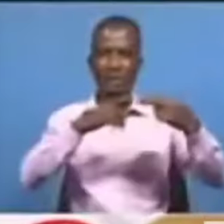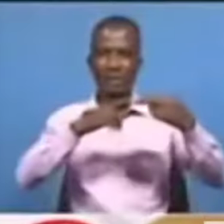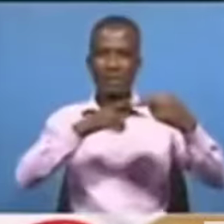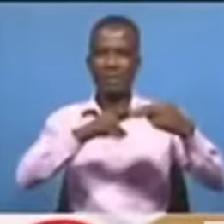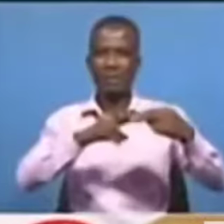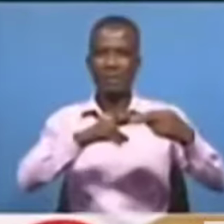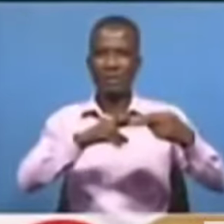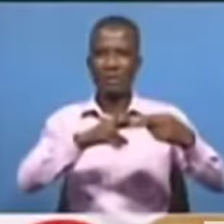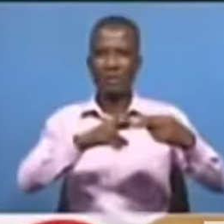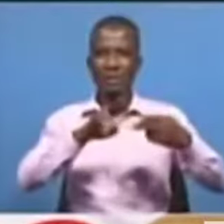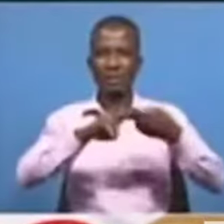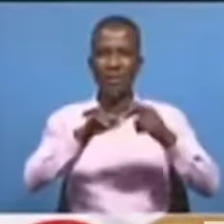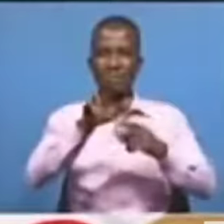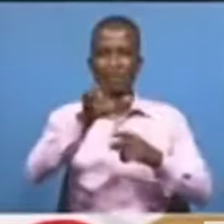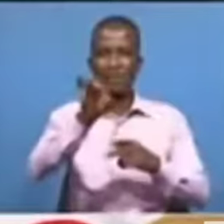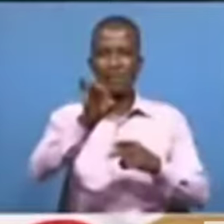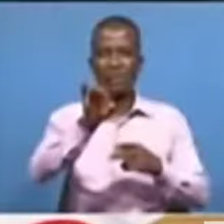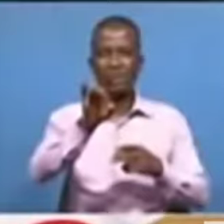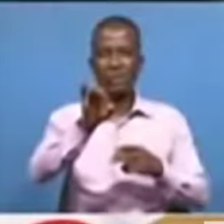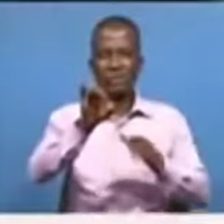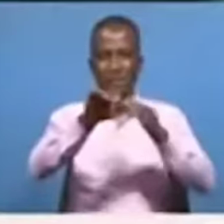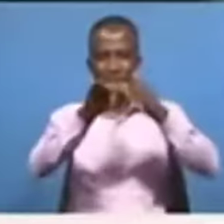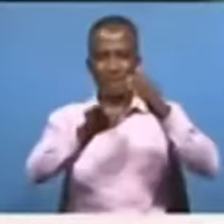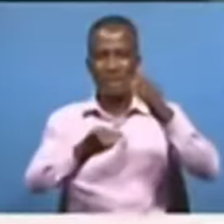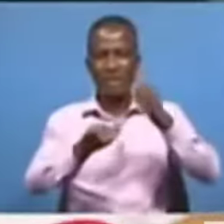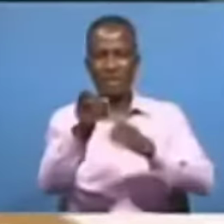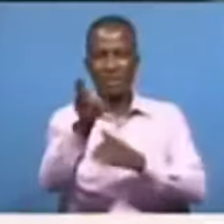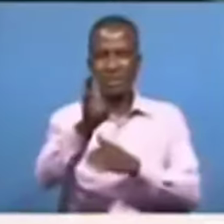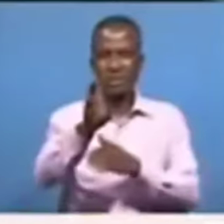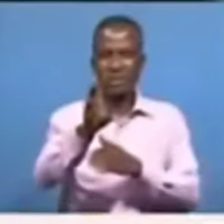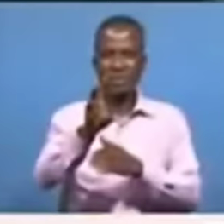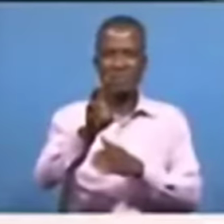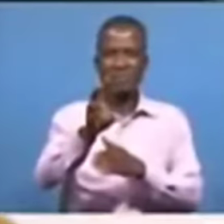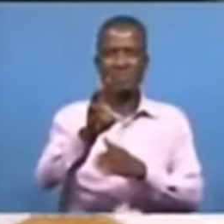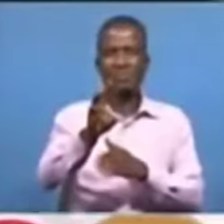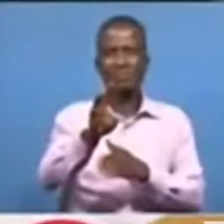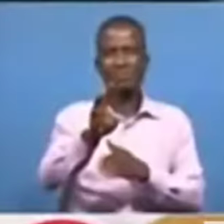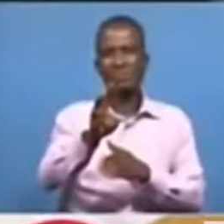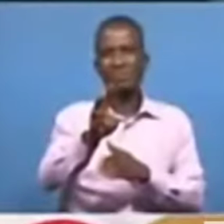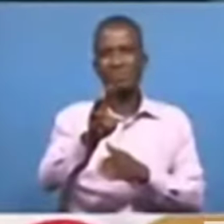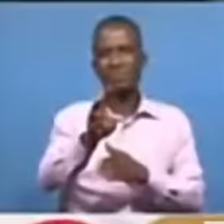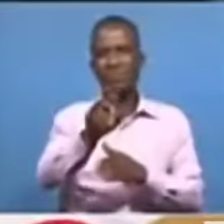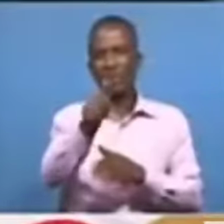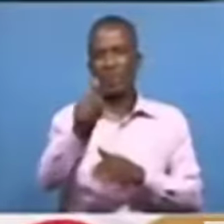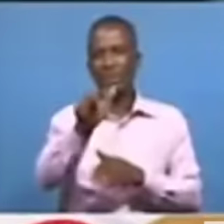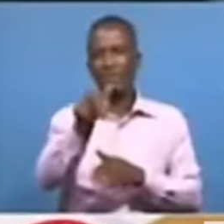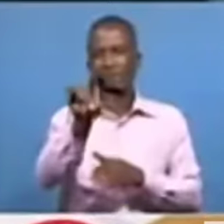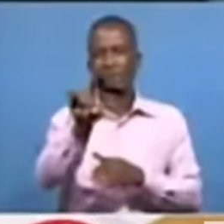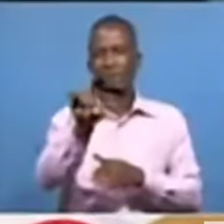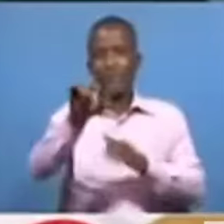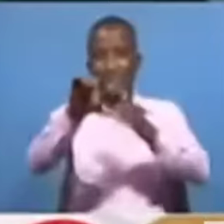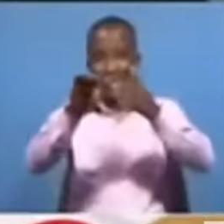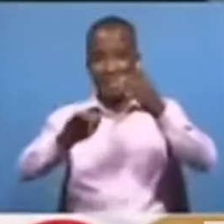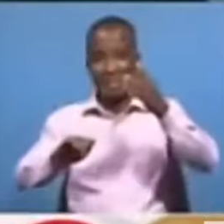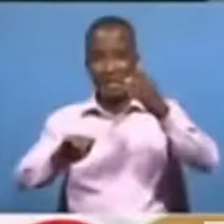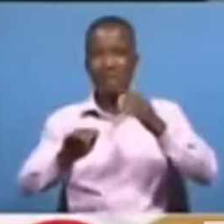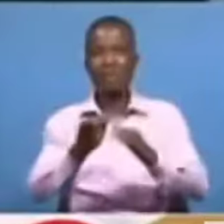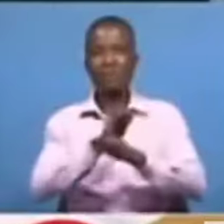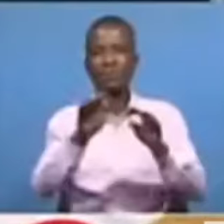between Order 38, Rule 3E5 and Section 26, Order 38, Rule 3E5 could